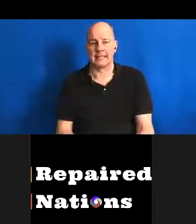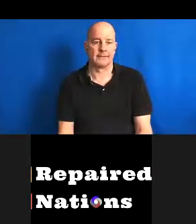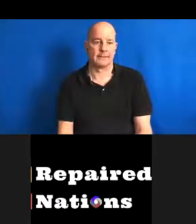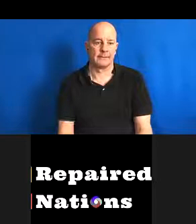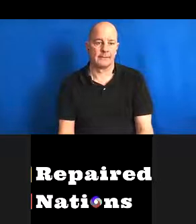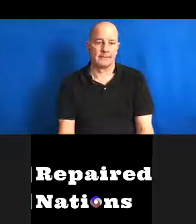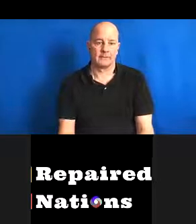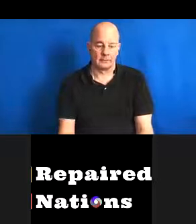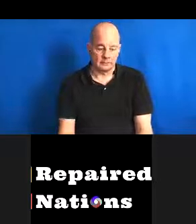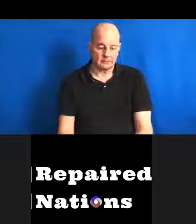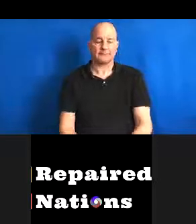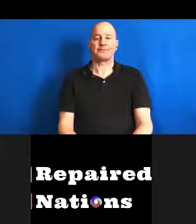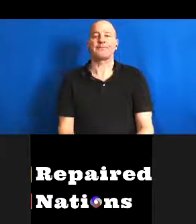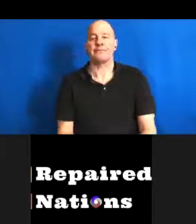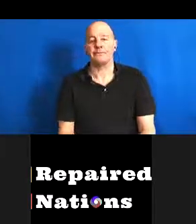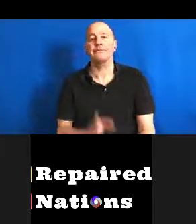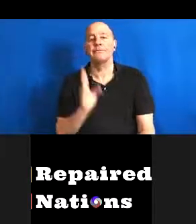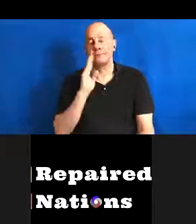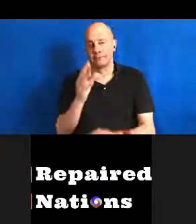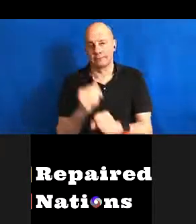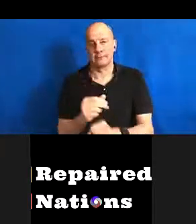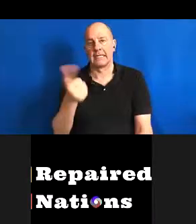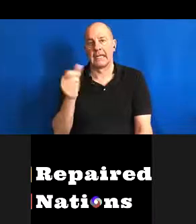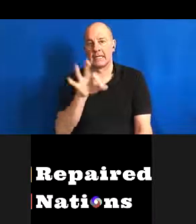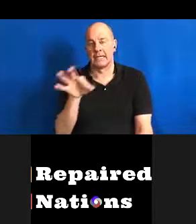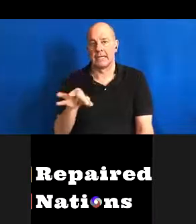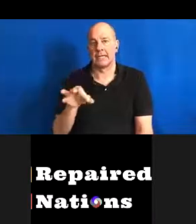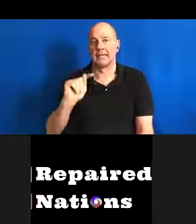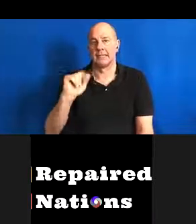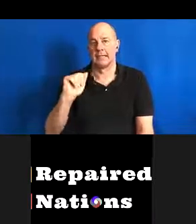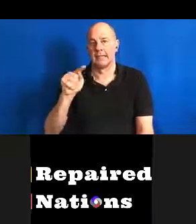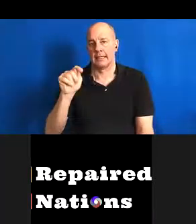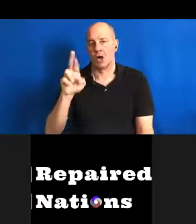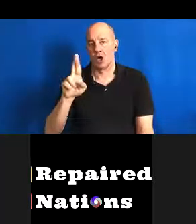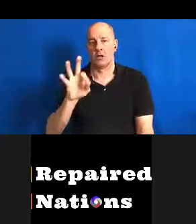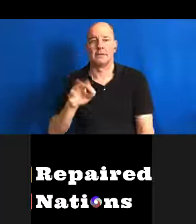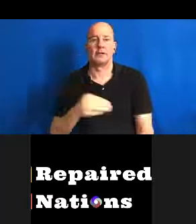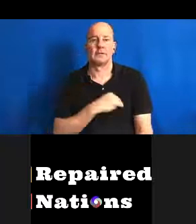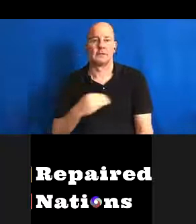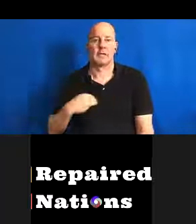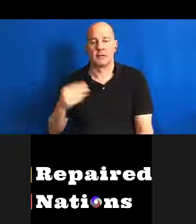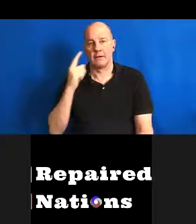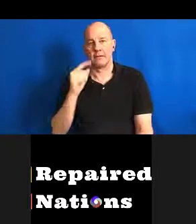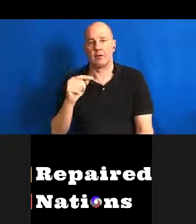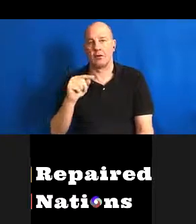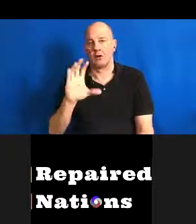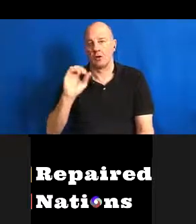You can expect a 1099 PATR if you are a member of a co-op getting some patronage.